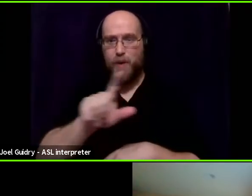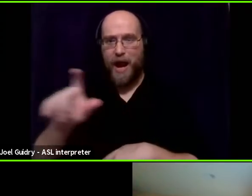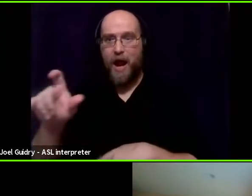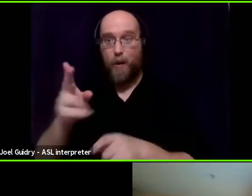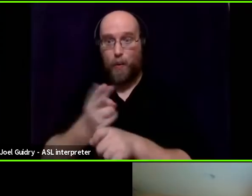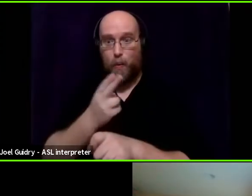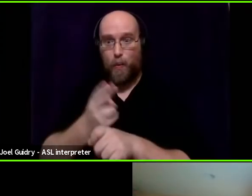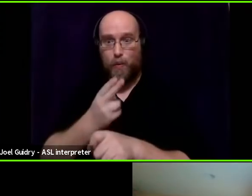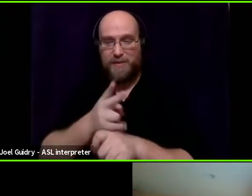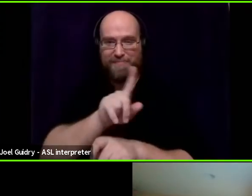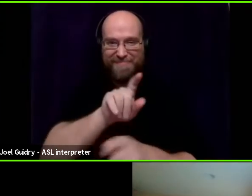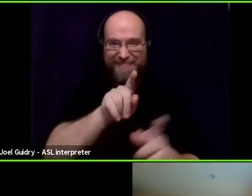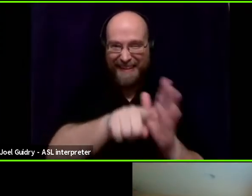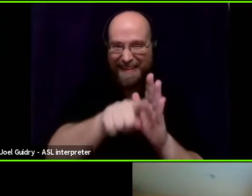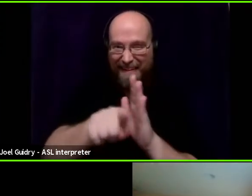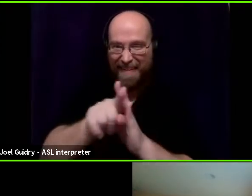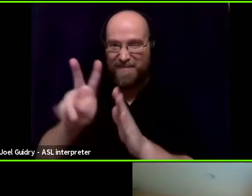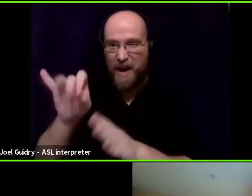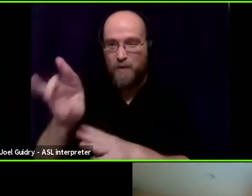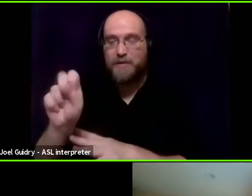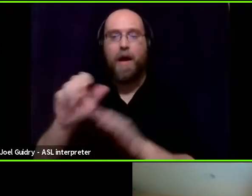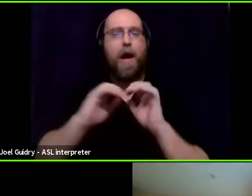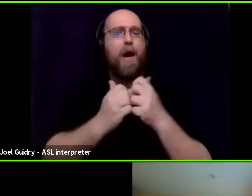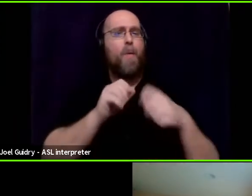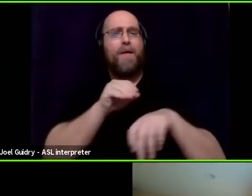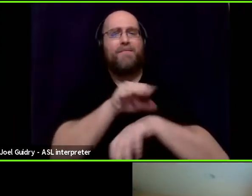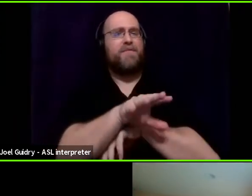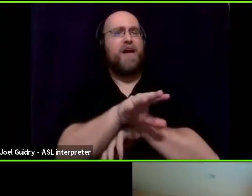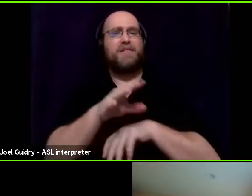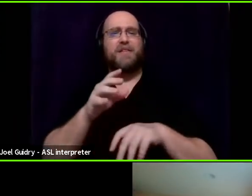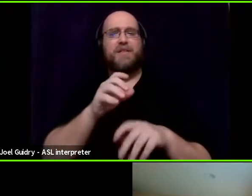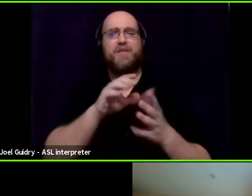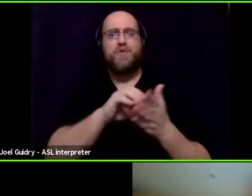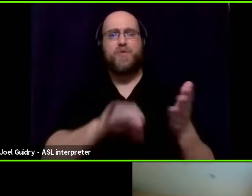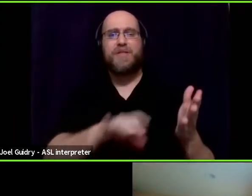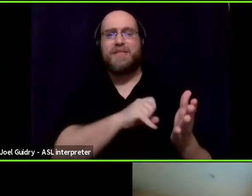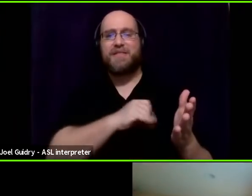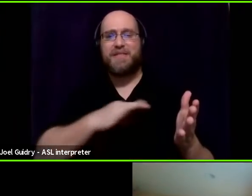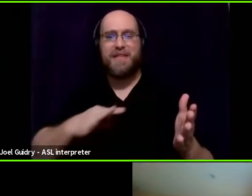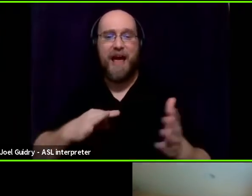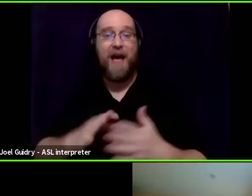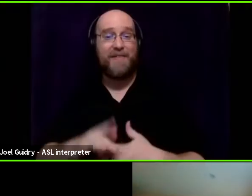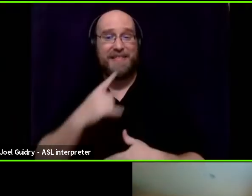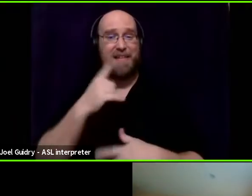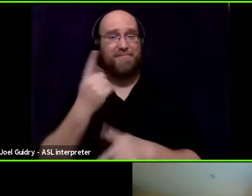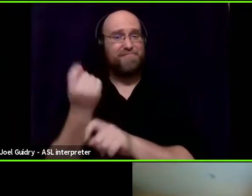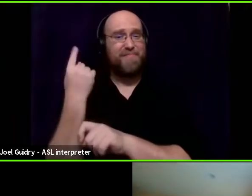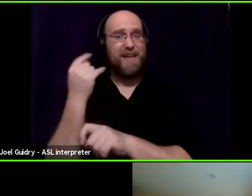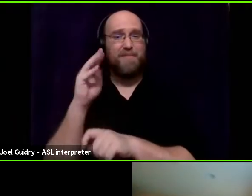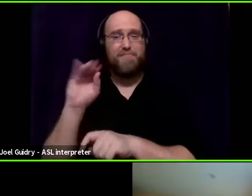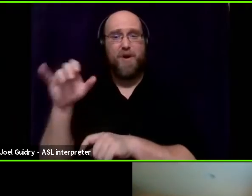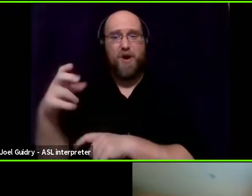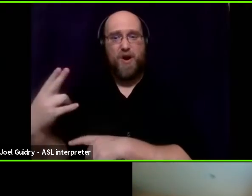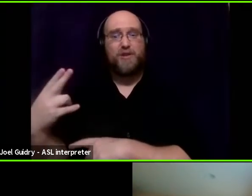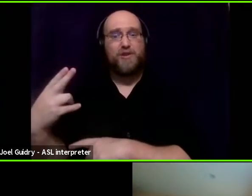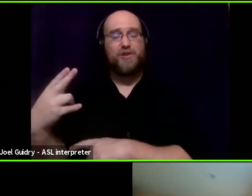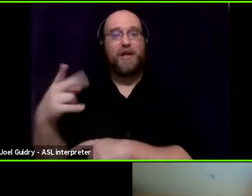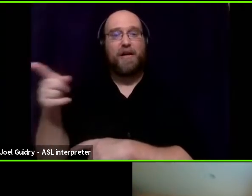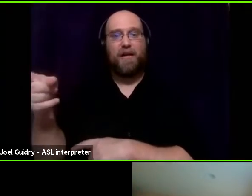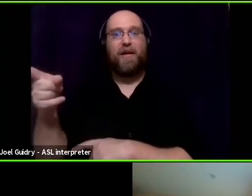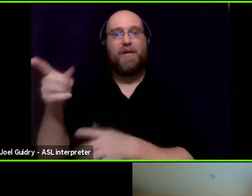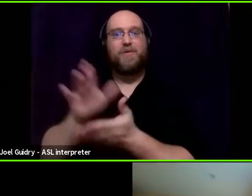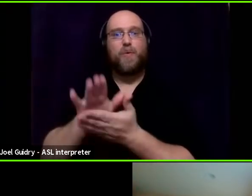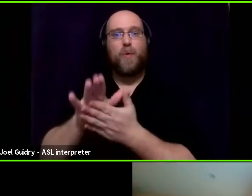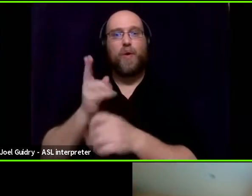on students and staff. He says that before school closed last March, custodians at a school were using a spray that gave him and many others upper